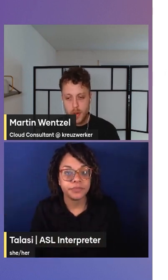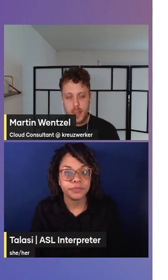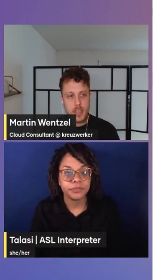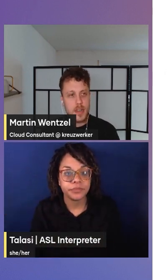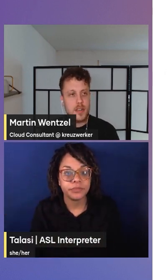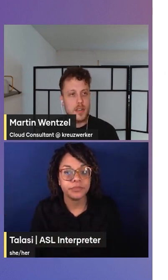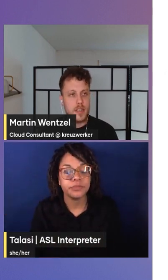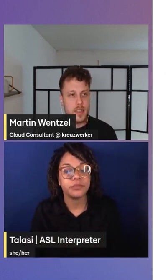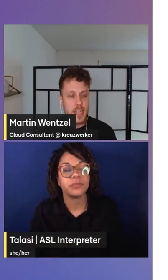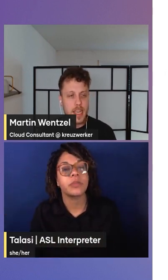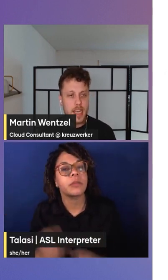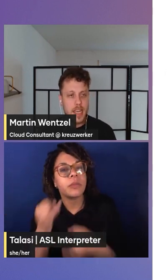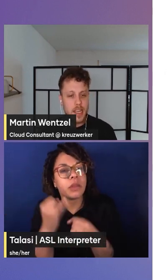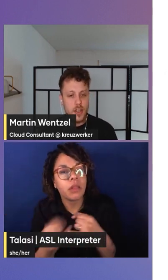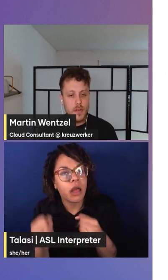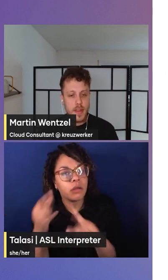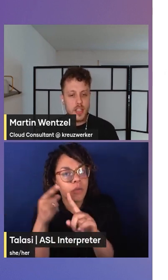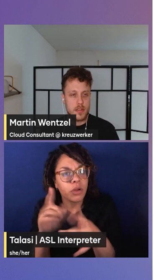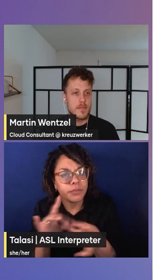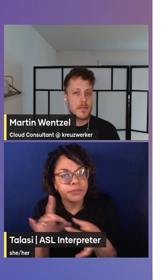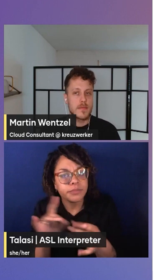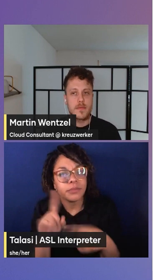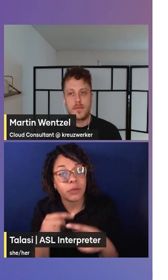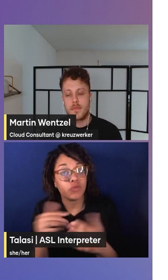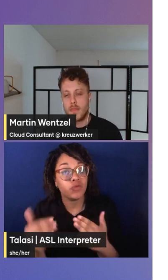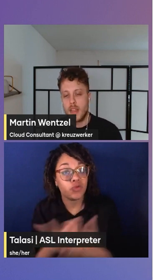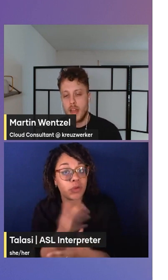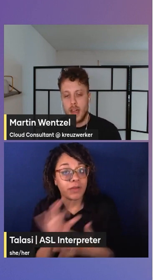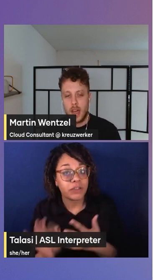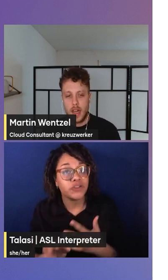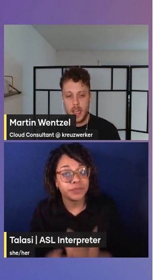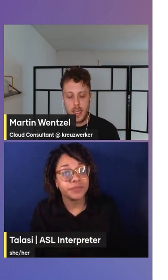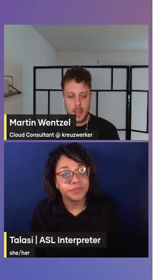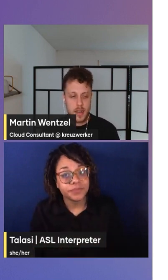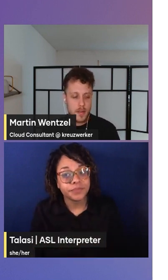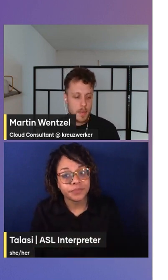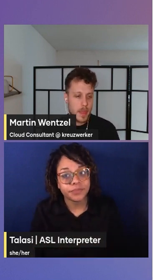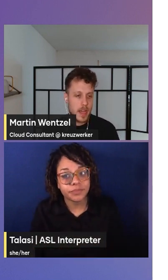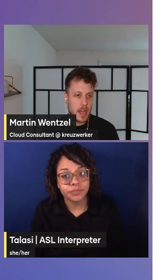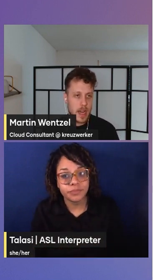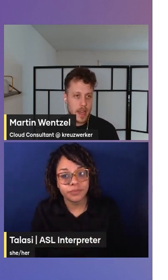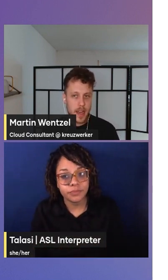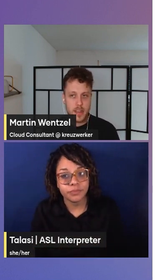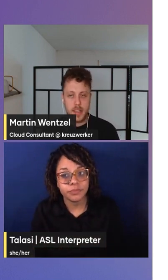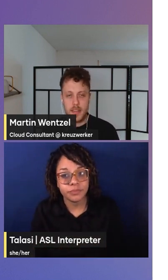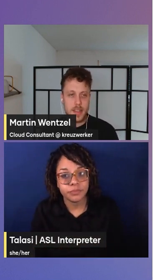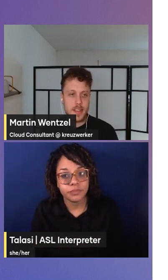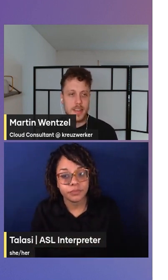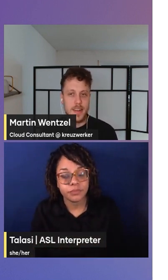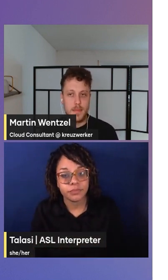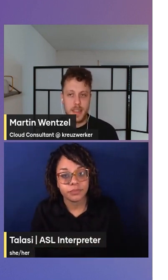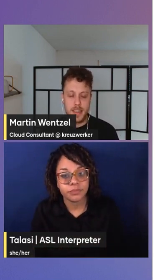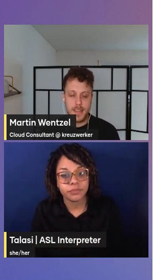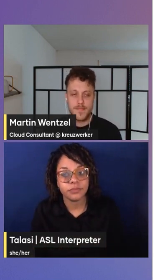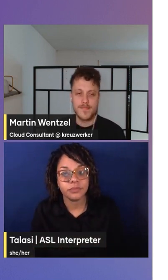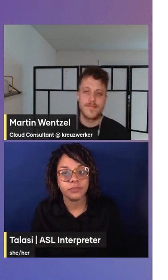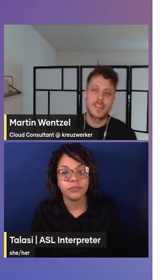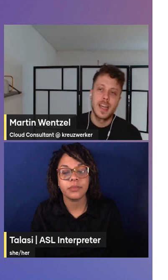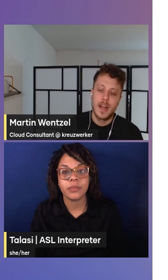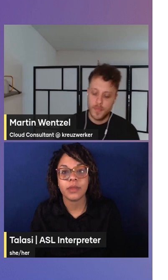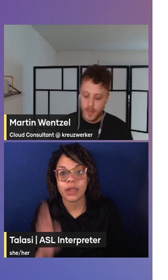My last point is about new features. I kind of teased that in the